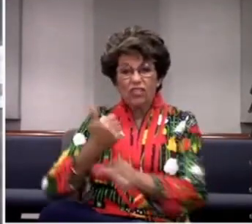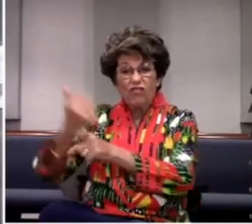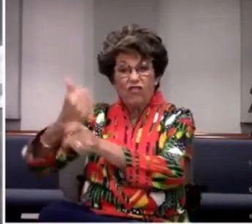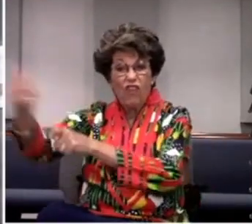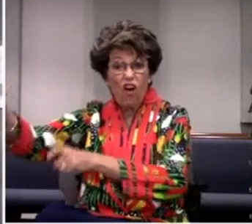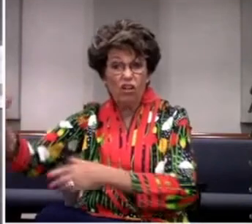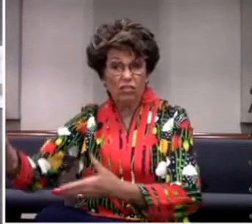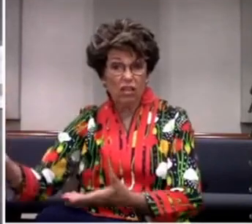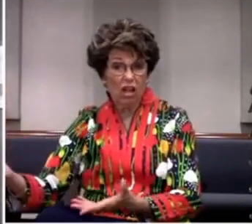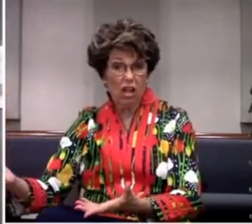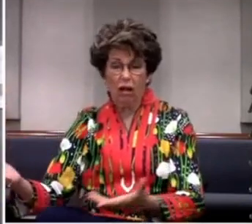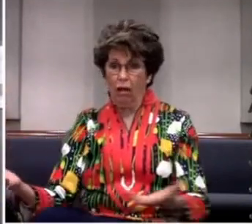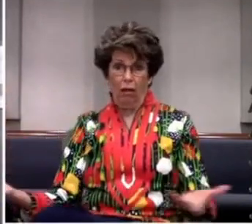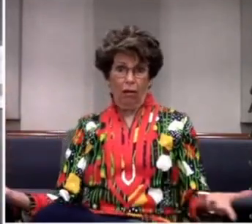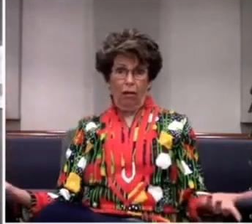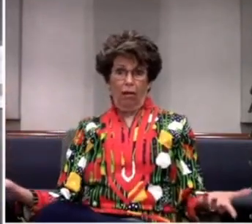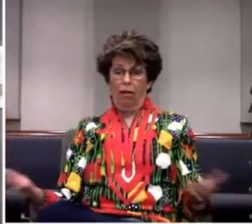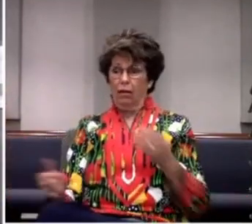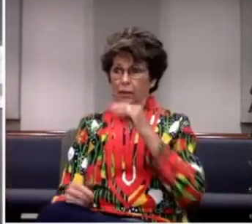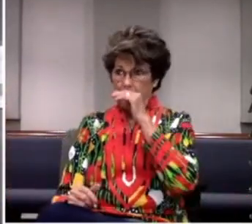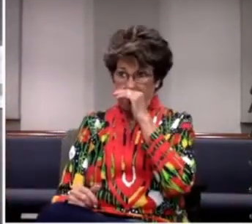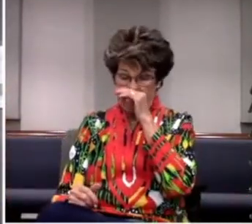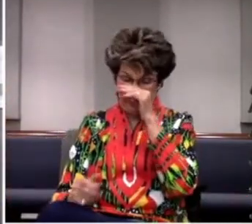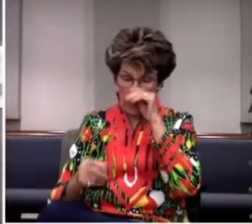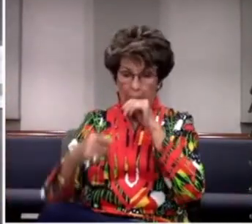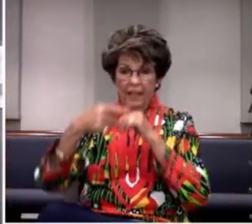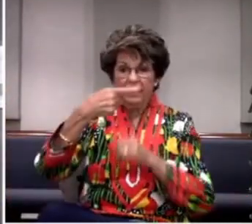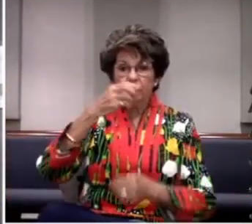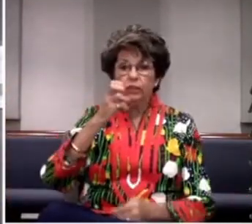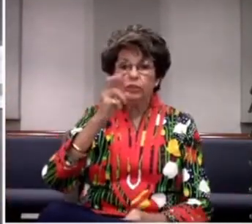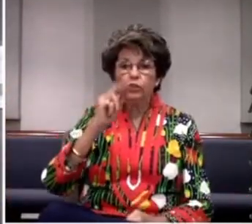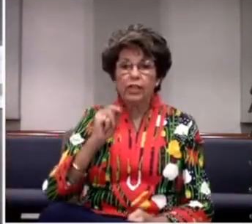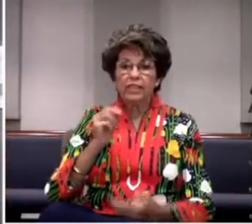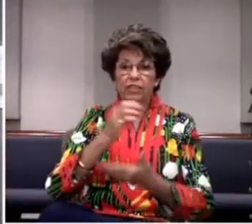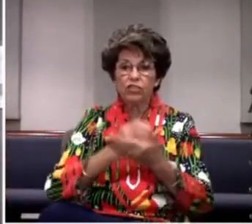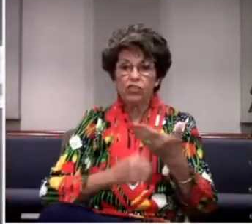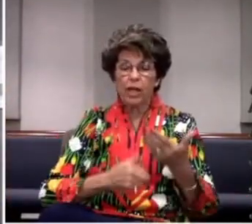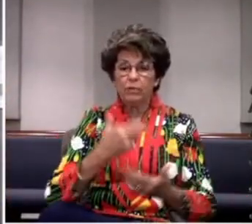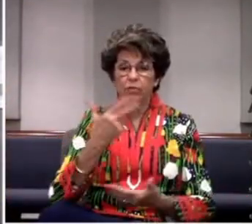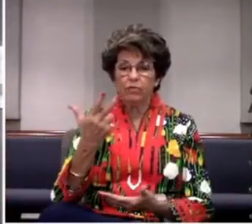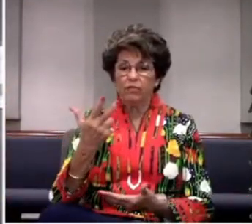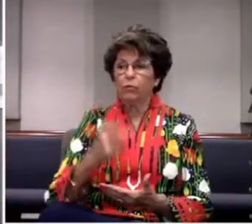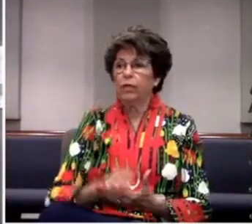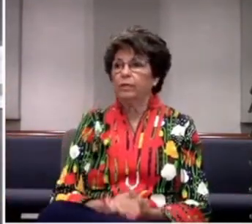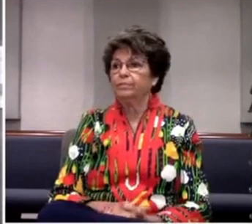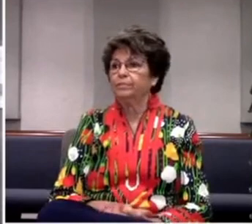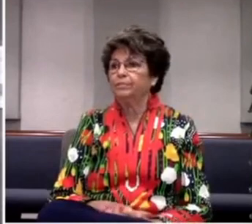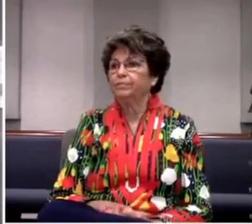Let me show you how this worked in Genesis chapter 3. Turn here. This is horrifically wonderful.